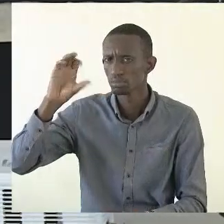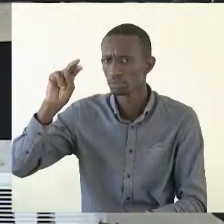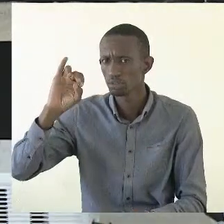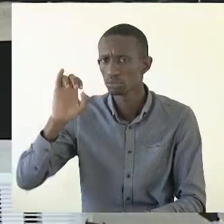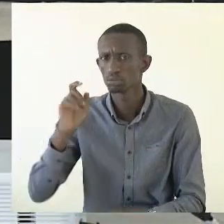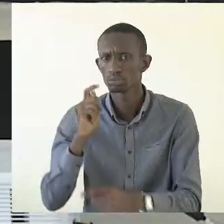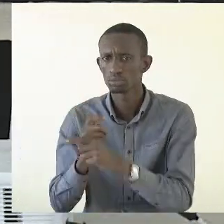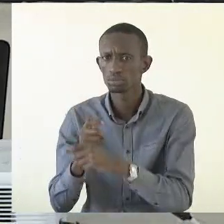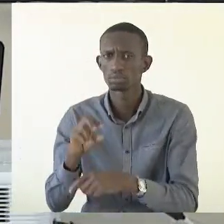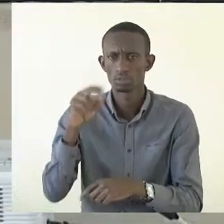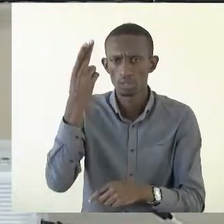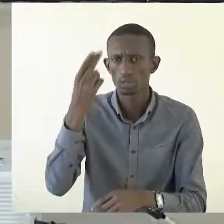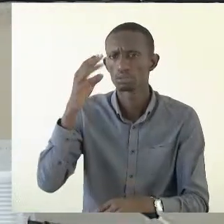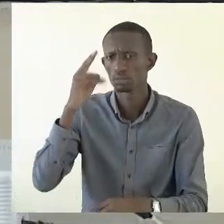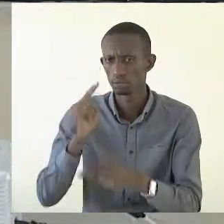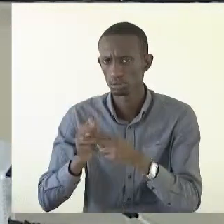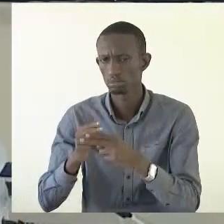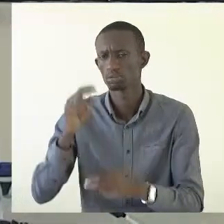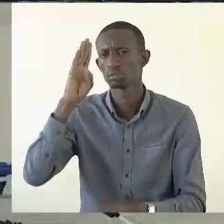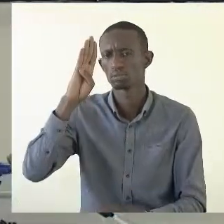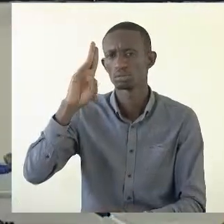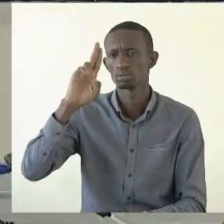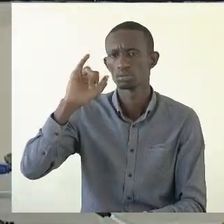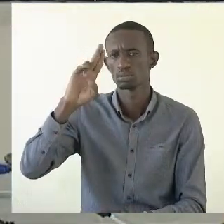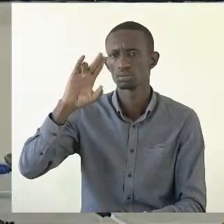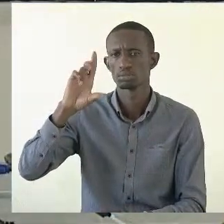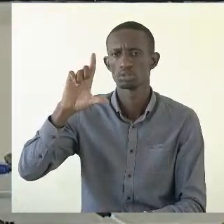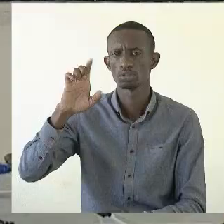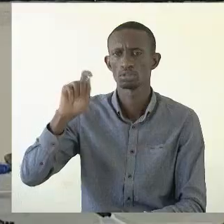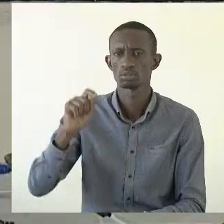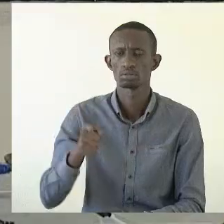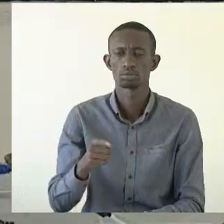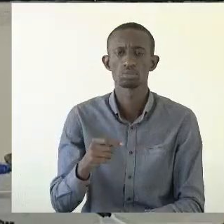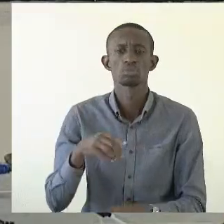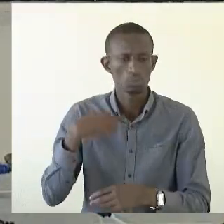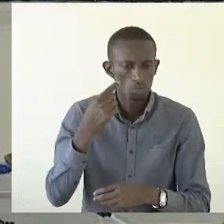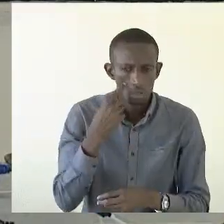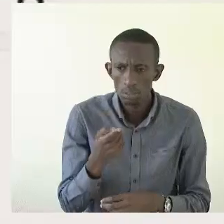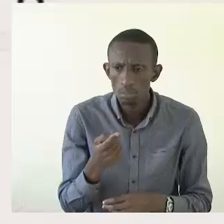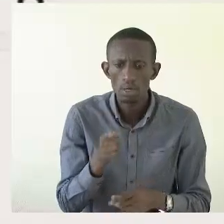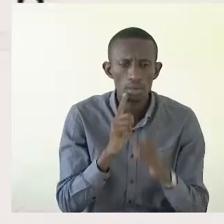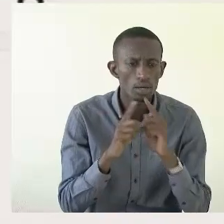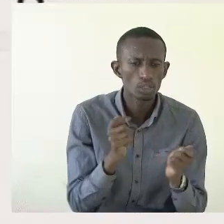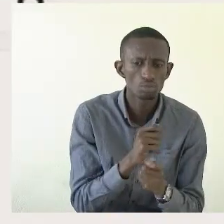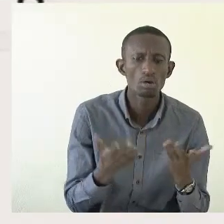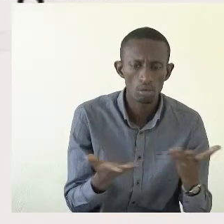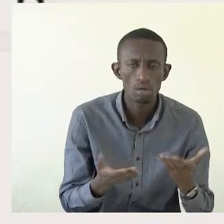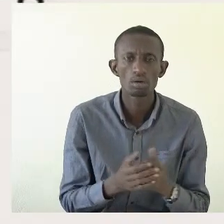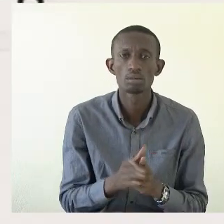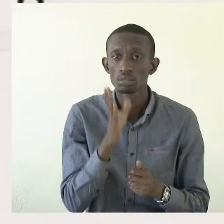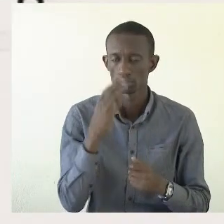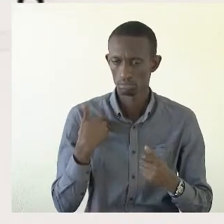is the butyrate test. And you have seen what you observe. So quickly, let's have the lesson